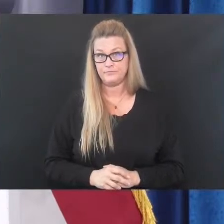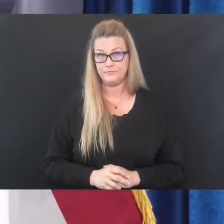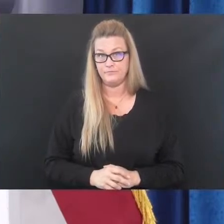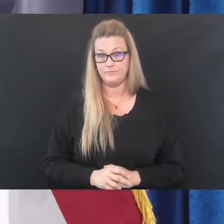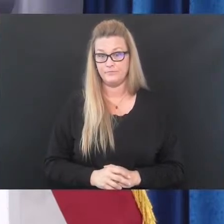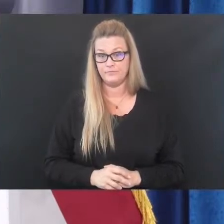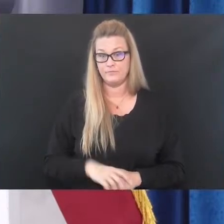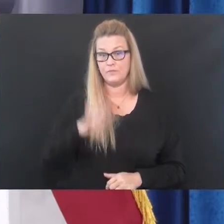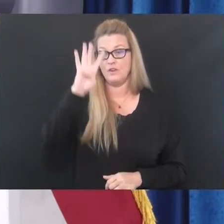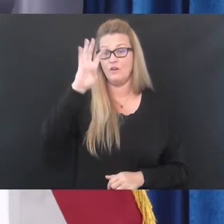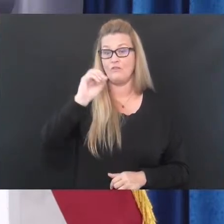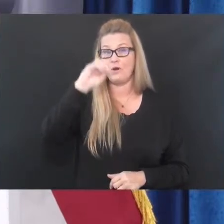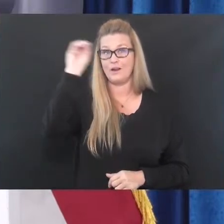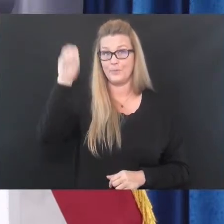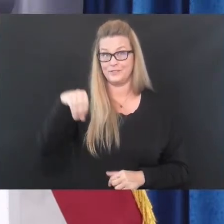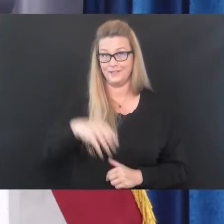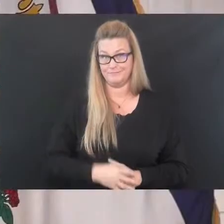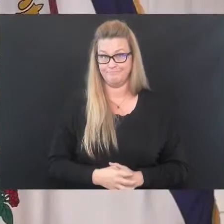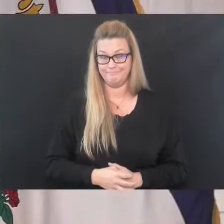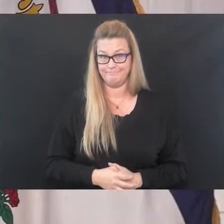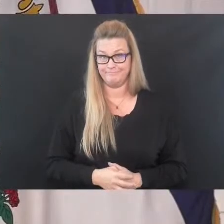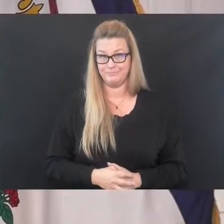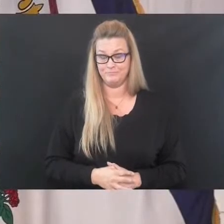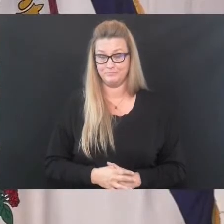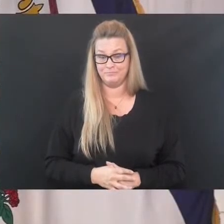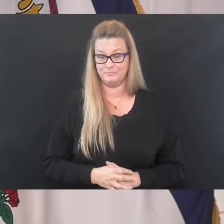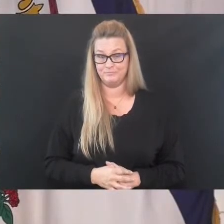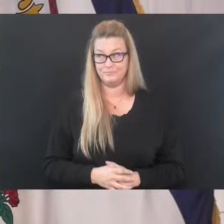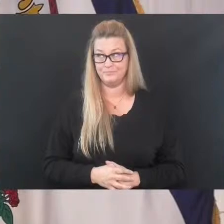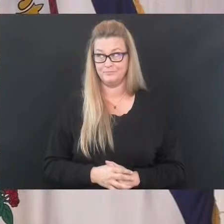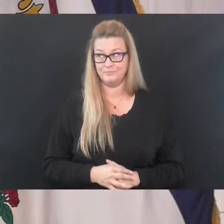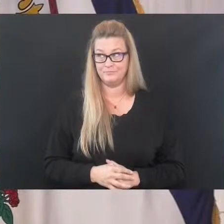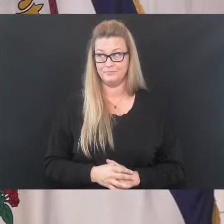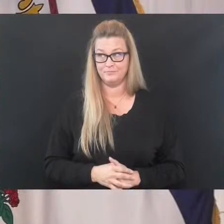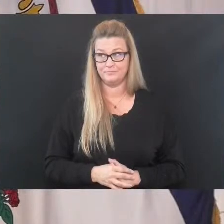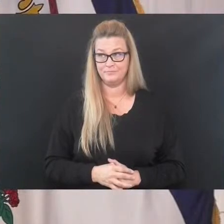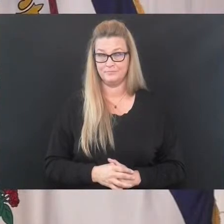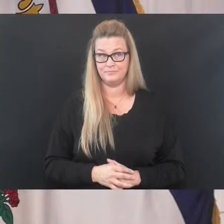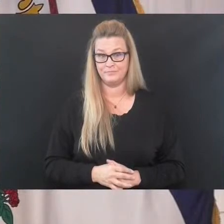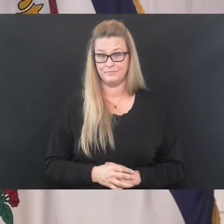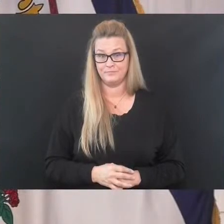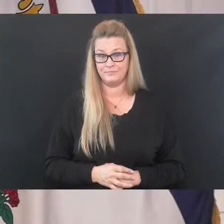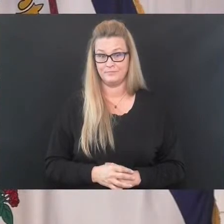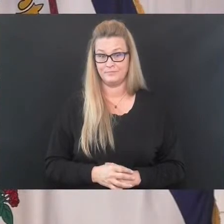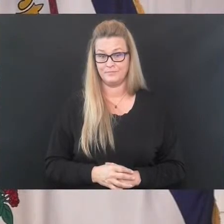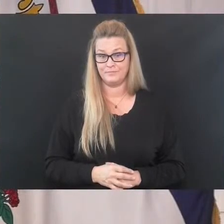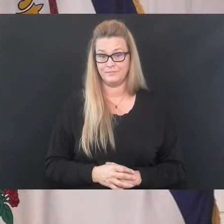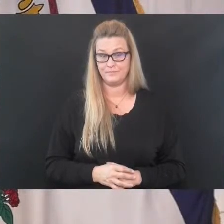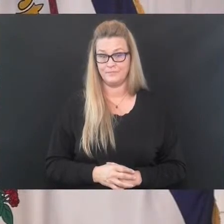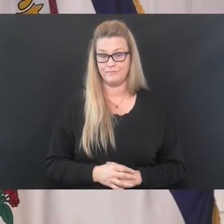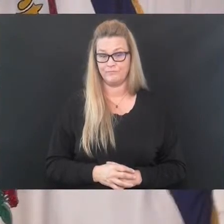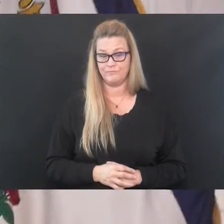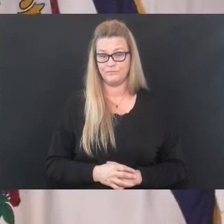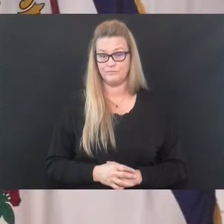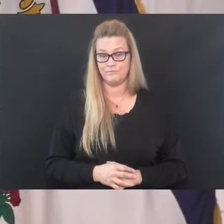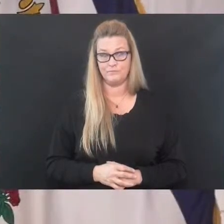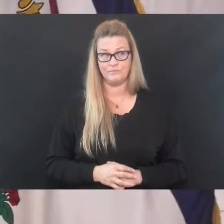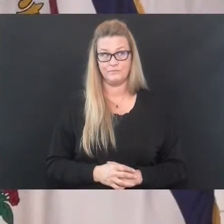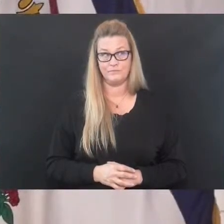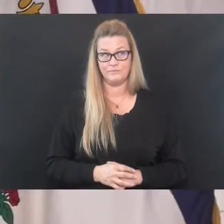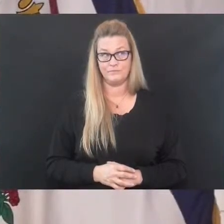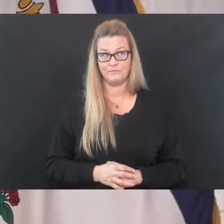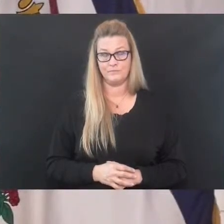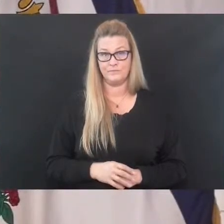Times 40%. Now, that's the same as this. It's just in a decimal